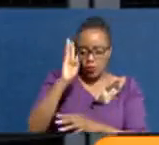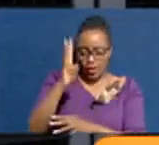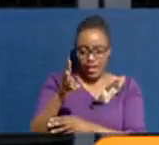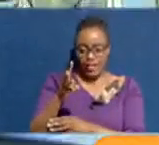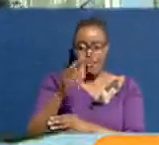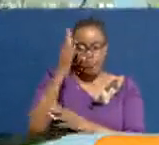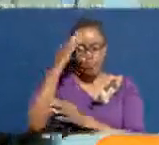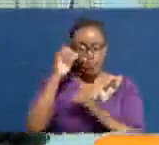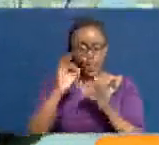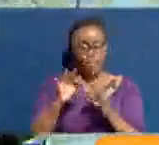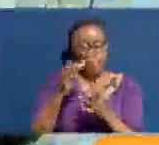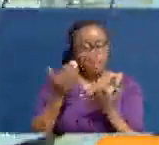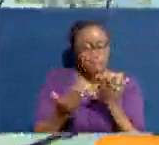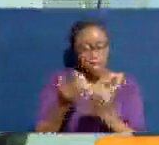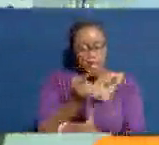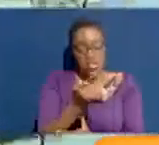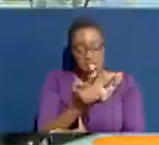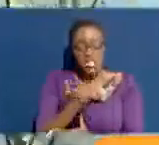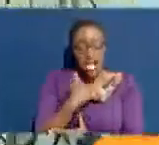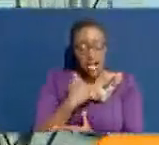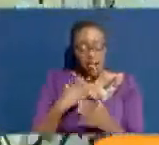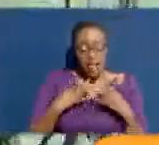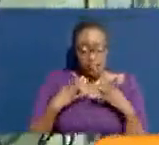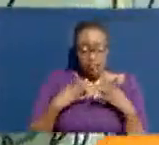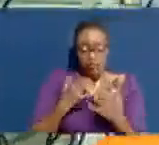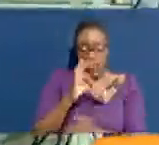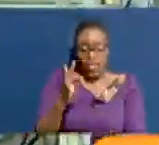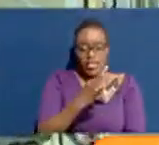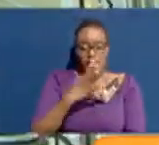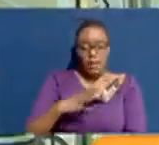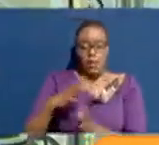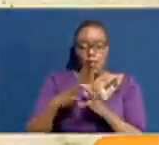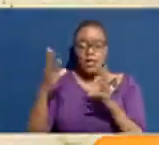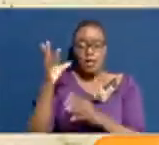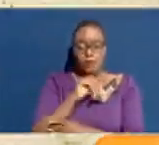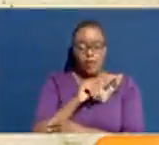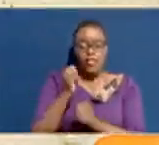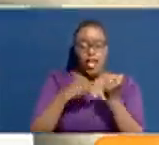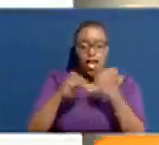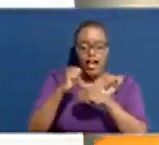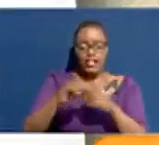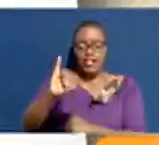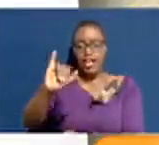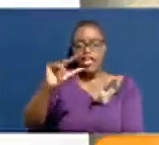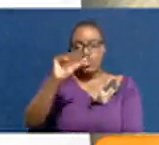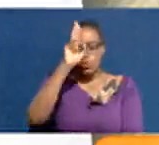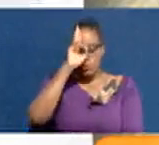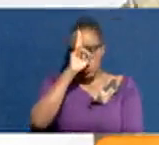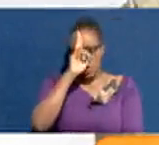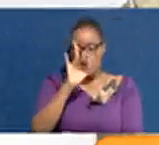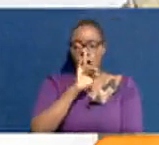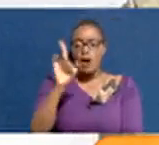to establish whether the remains belonged to the three. Friday evening, Acting Police Inspector General Noor Gabo issued